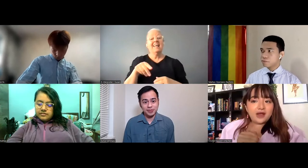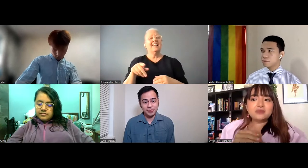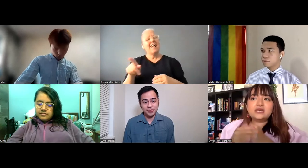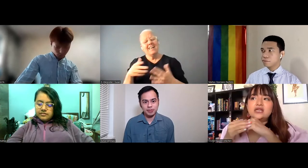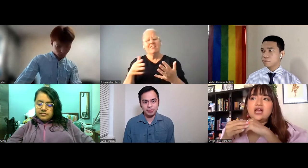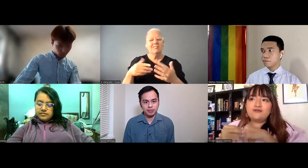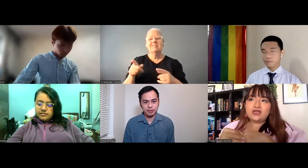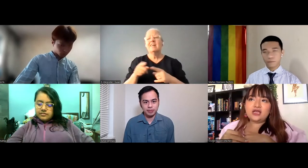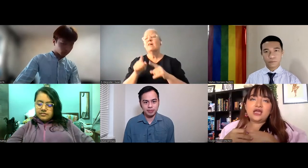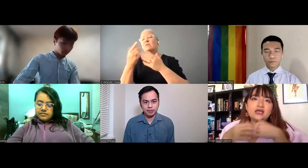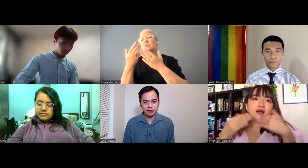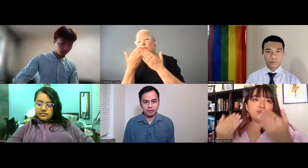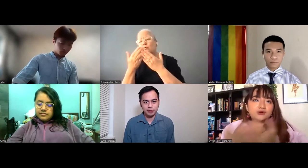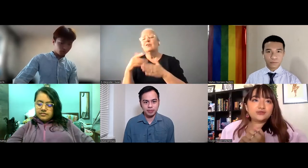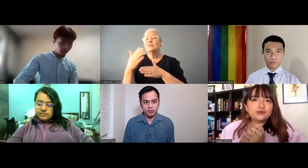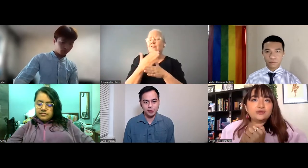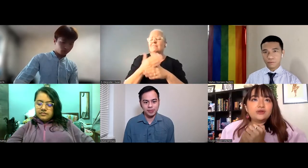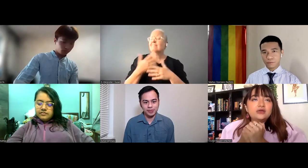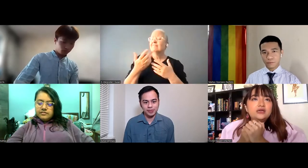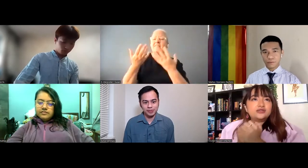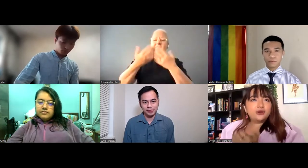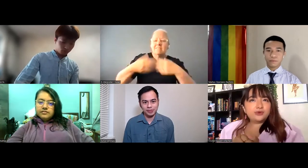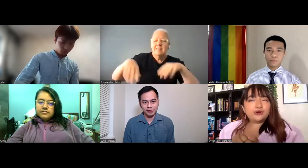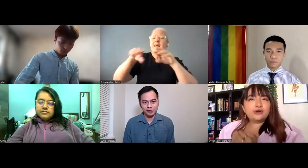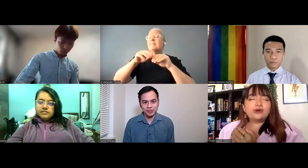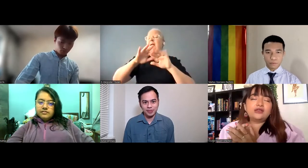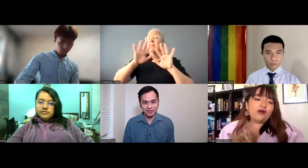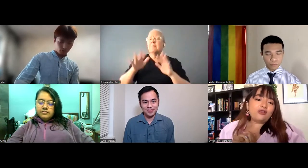with family and having a personal